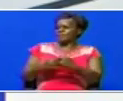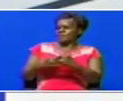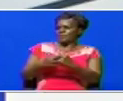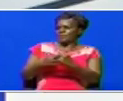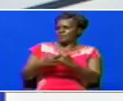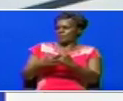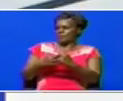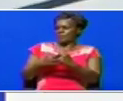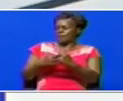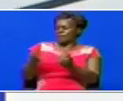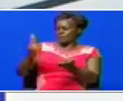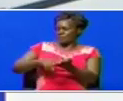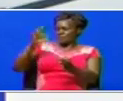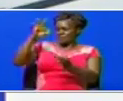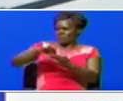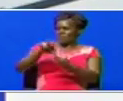119,338 registered voters.